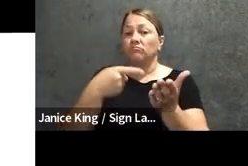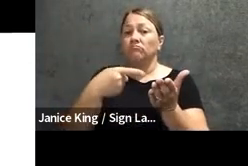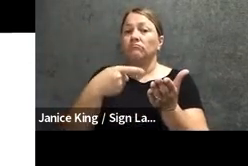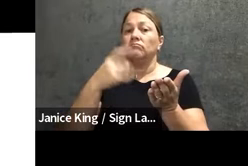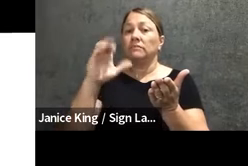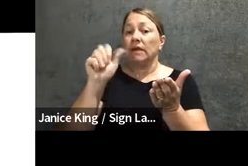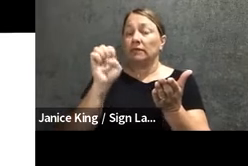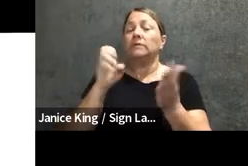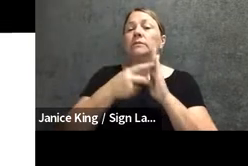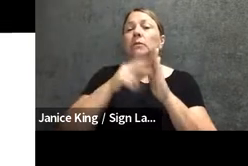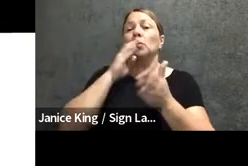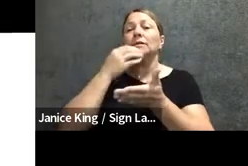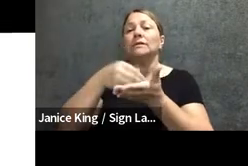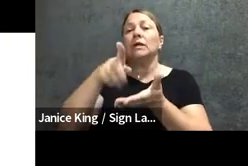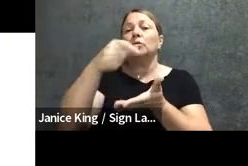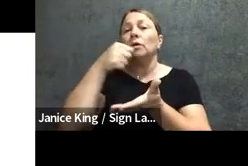Next.